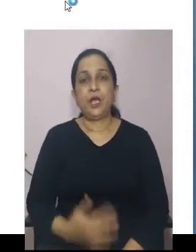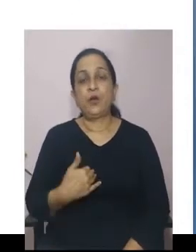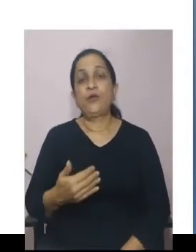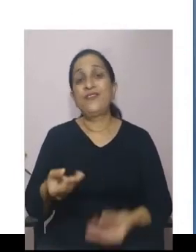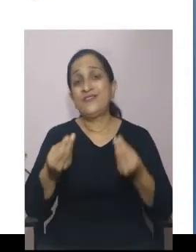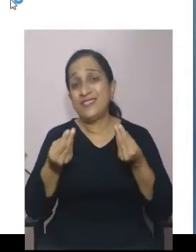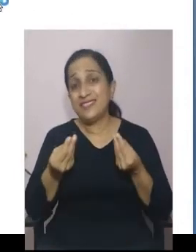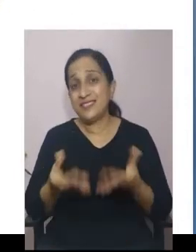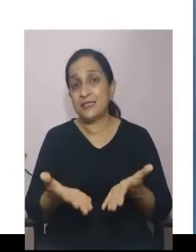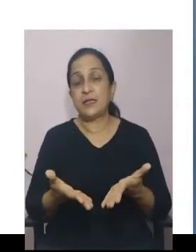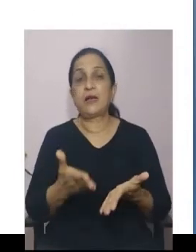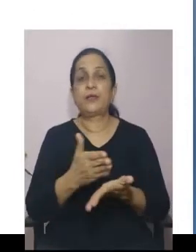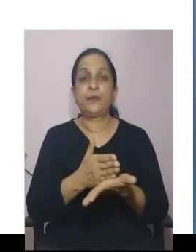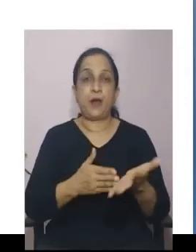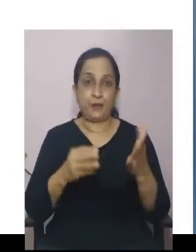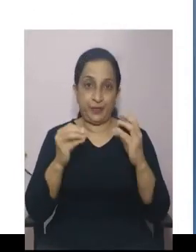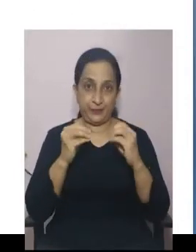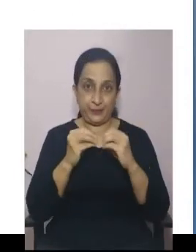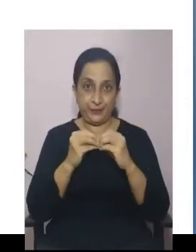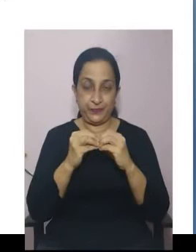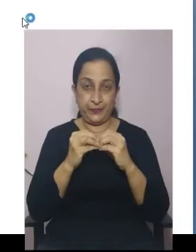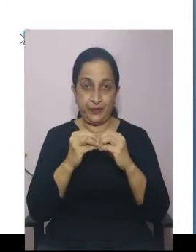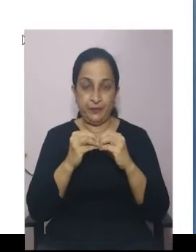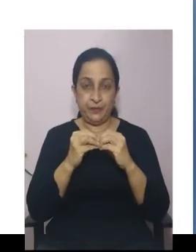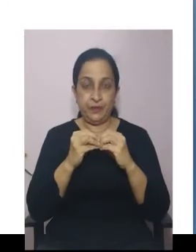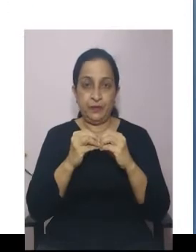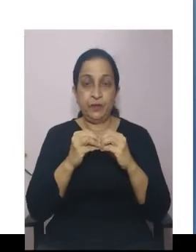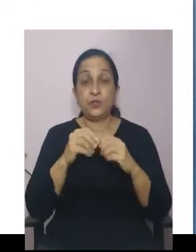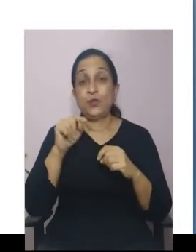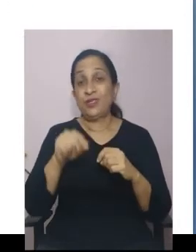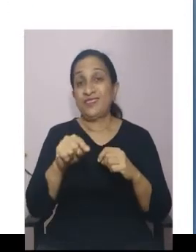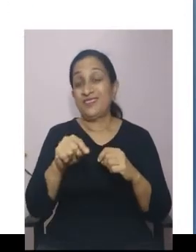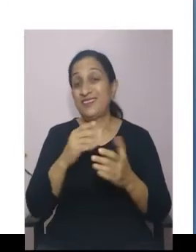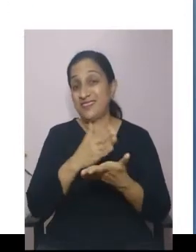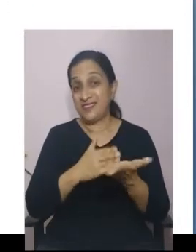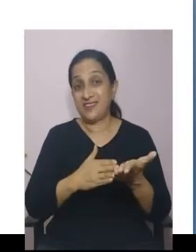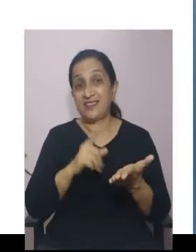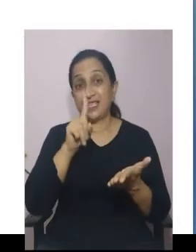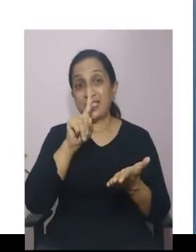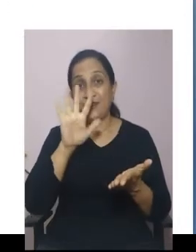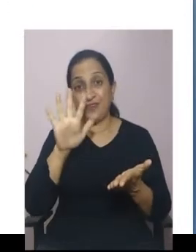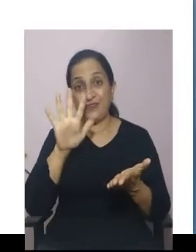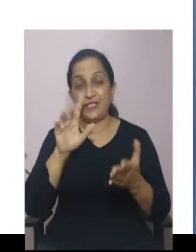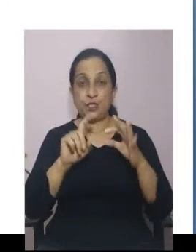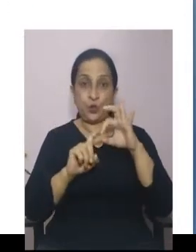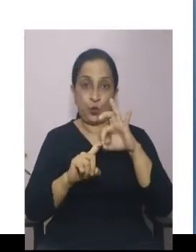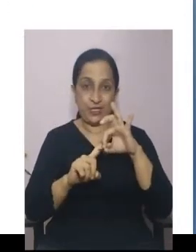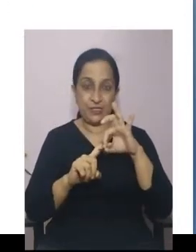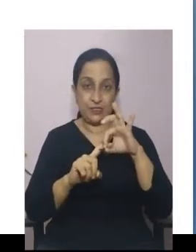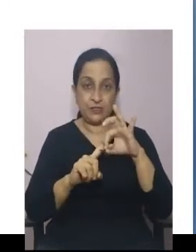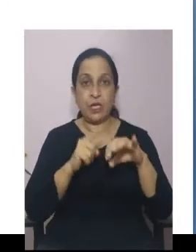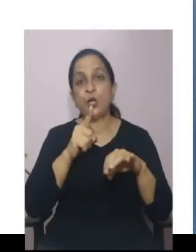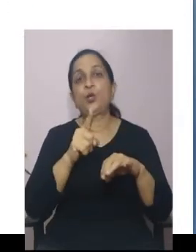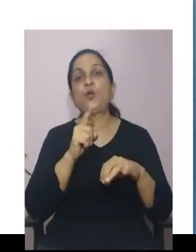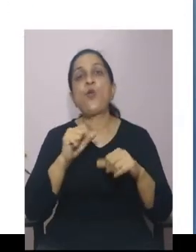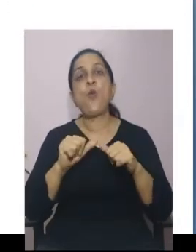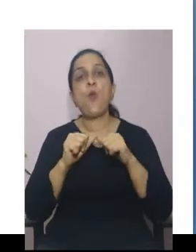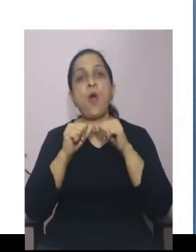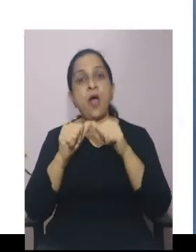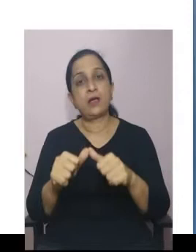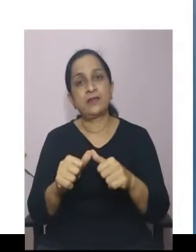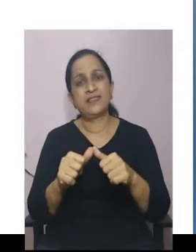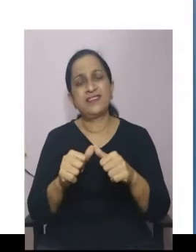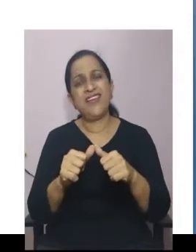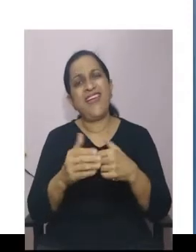let's get started with section B now. There will be 15 questions and you have to